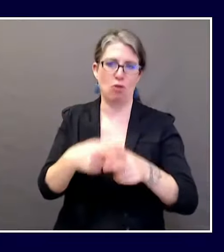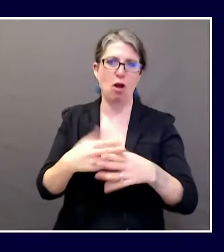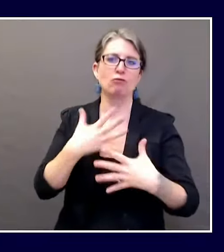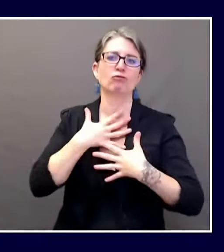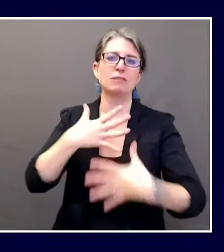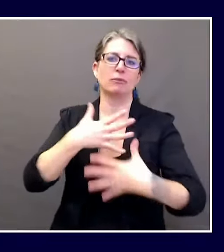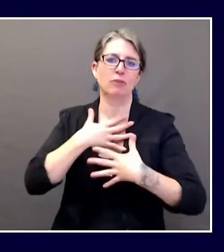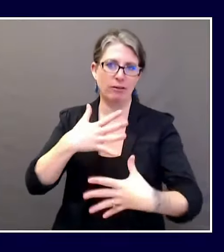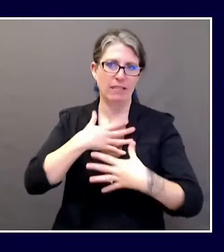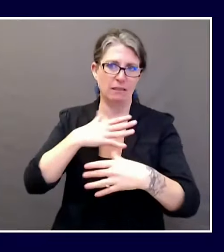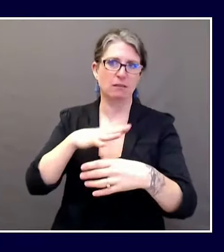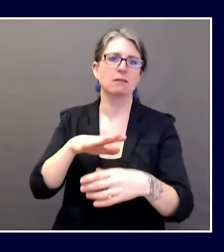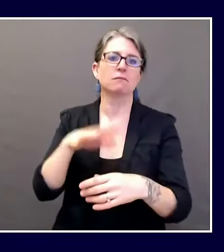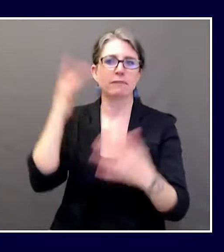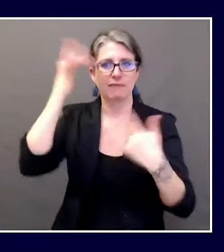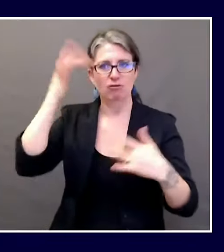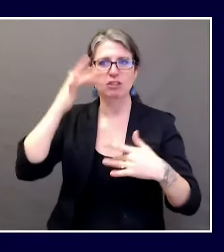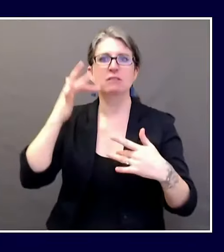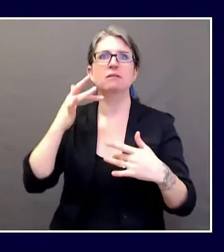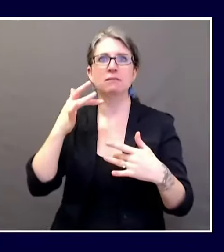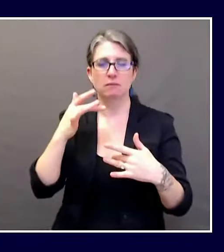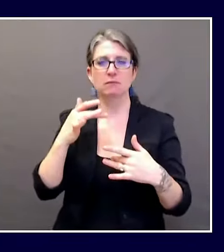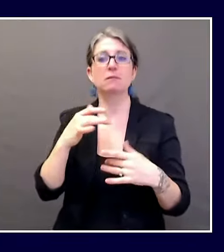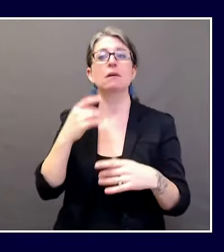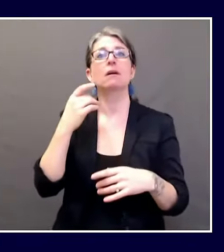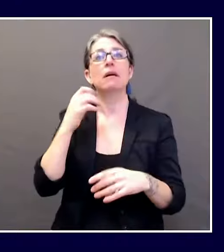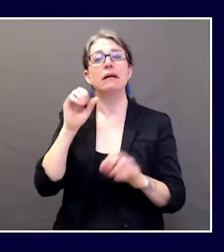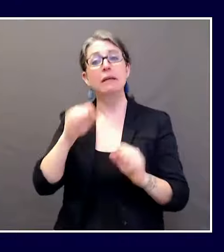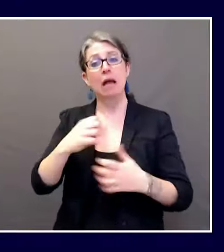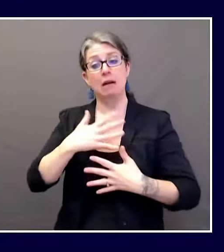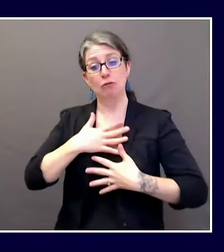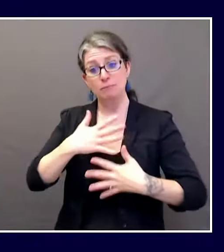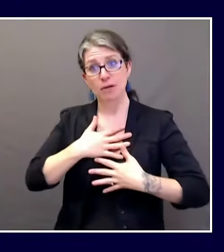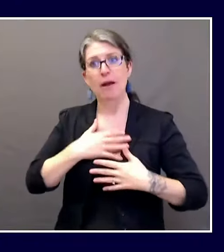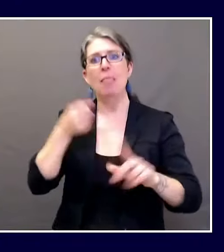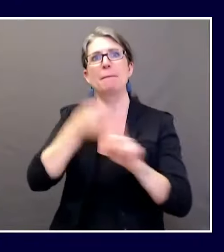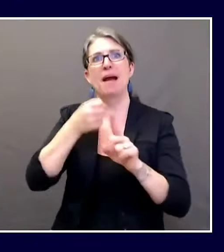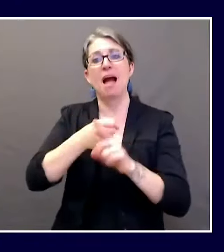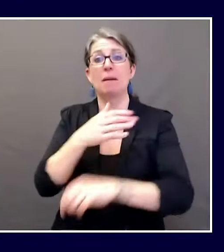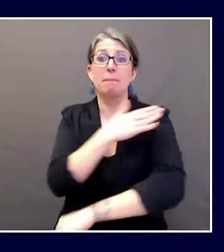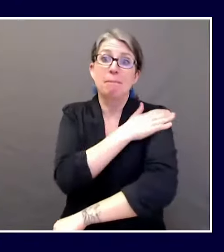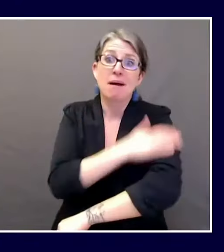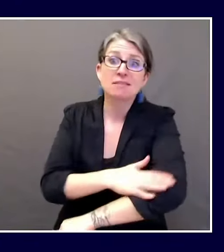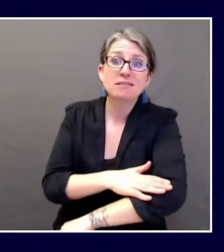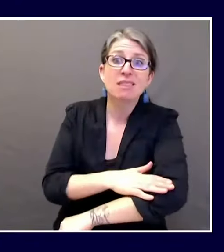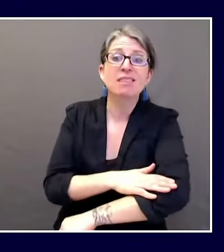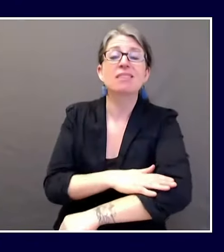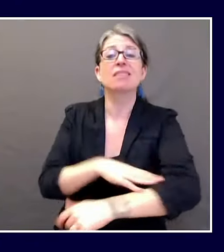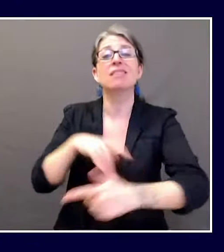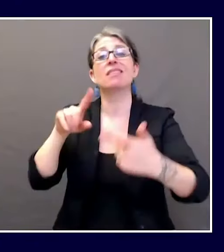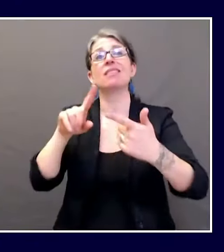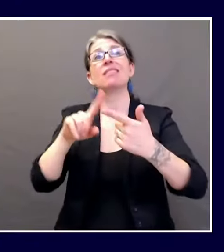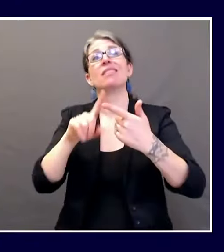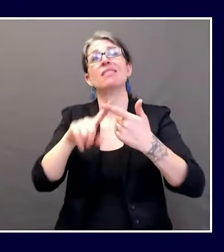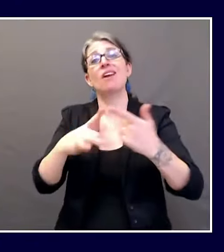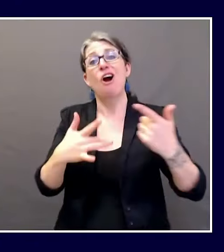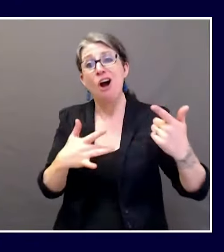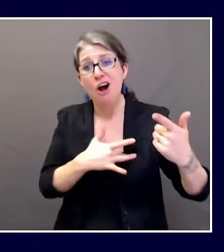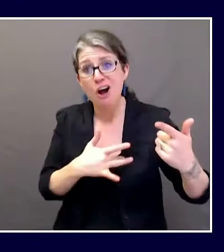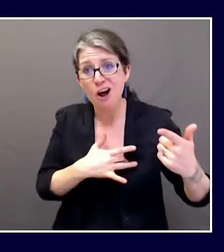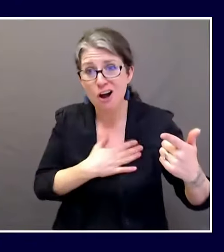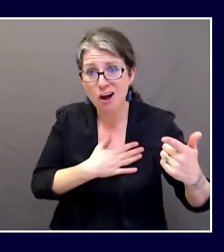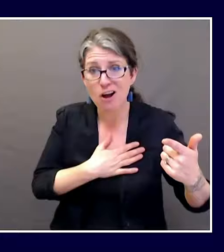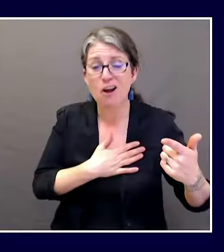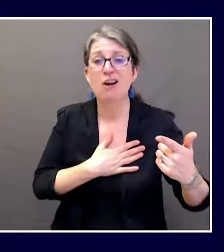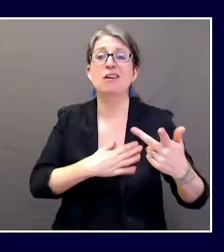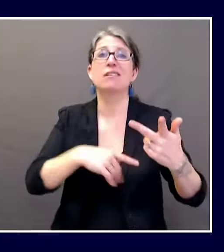For example, it also can affect the muscular system. It can affect people's hearts. We don't necessarily call it a muscular or a